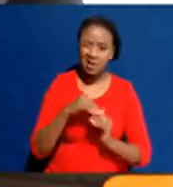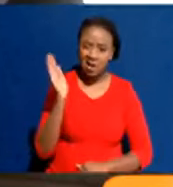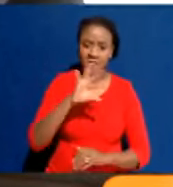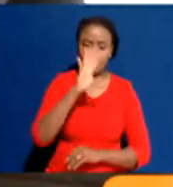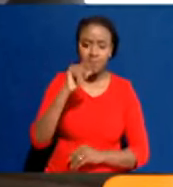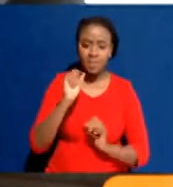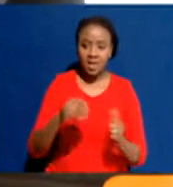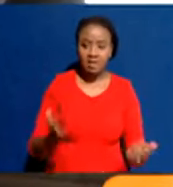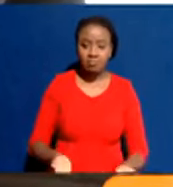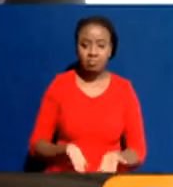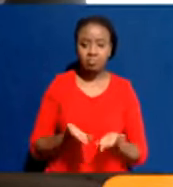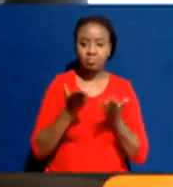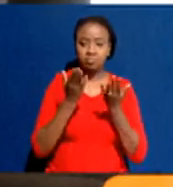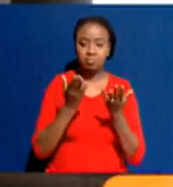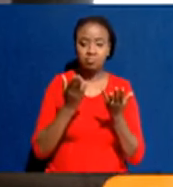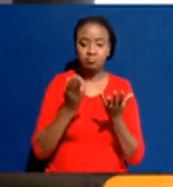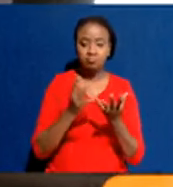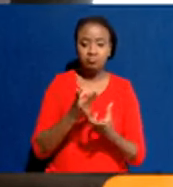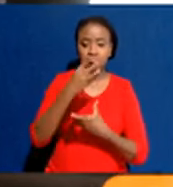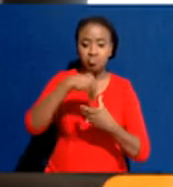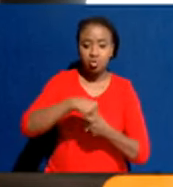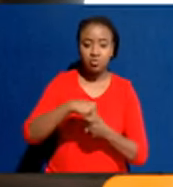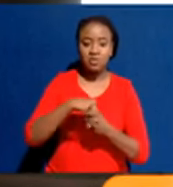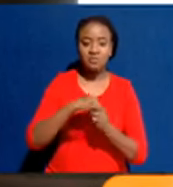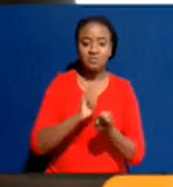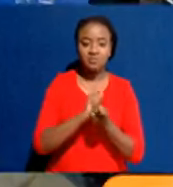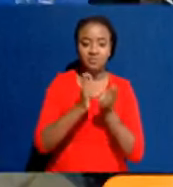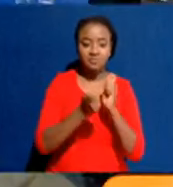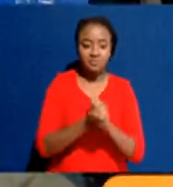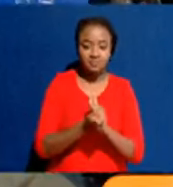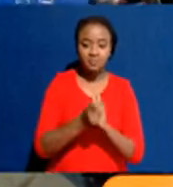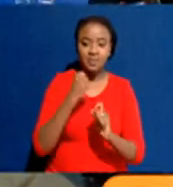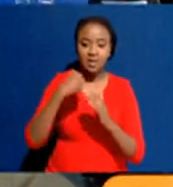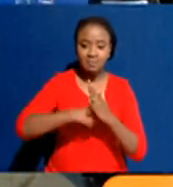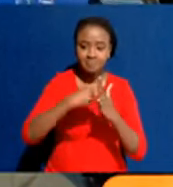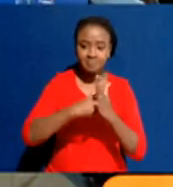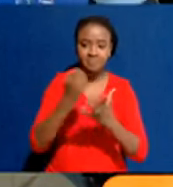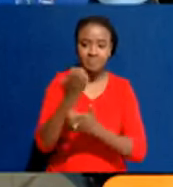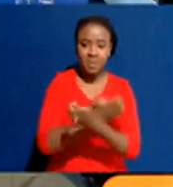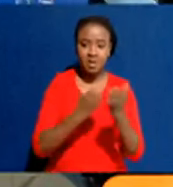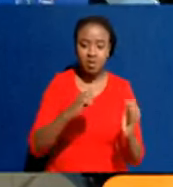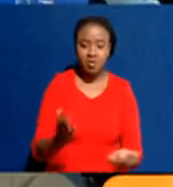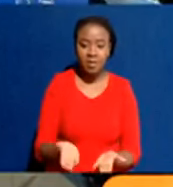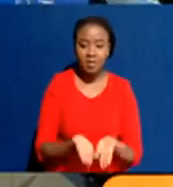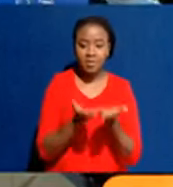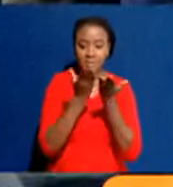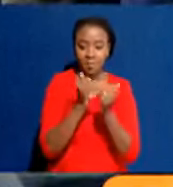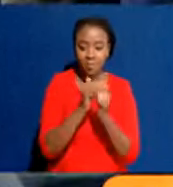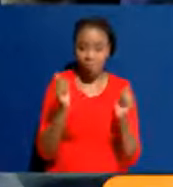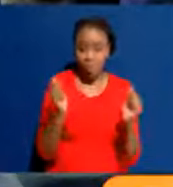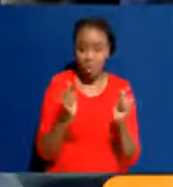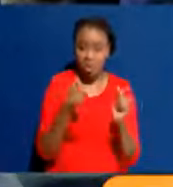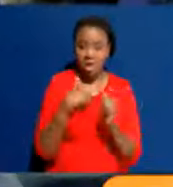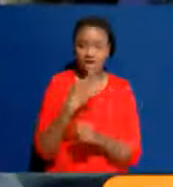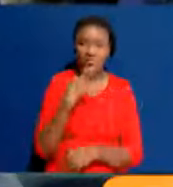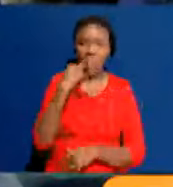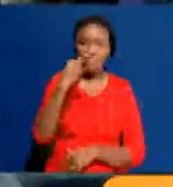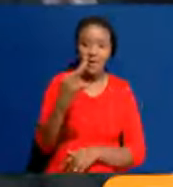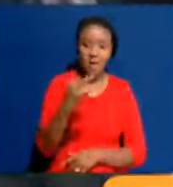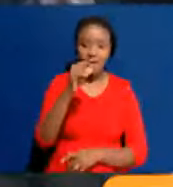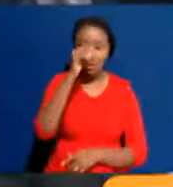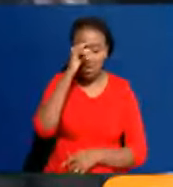for an inclusive transition to low carbon and resilient economic growth. More than 300 government and